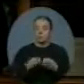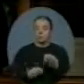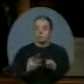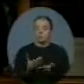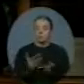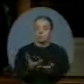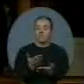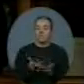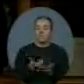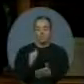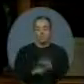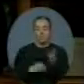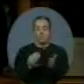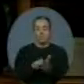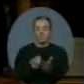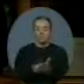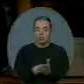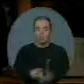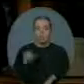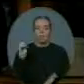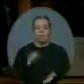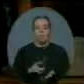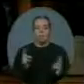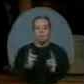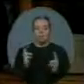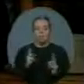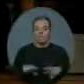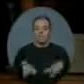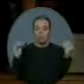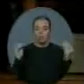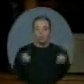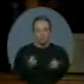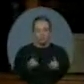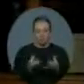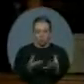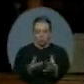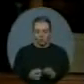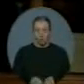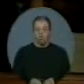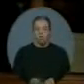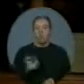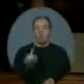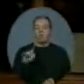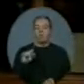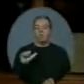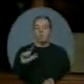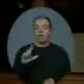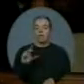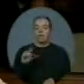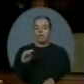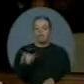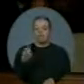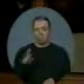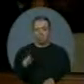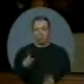floodplains. We have now Kashechewan under evacuation, Fort Albany under evacuation, and Attawapiskat has moved to stage 1